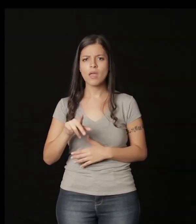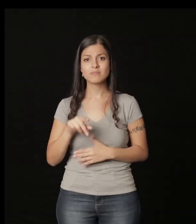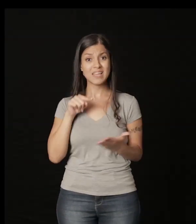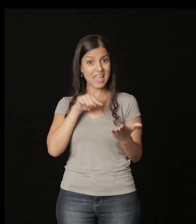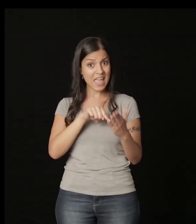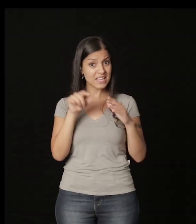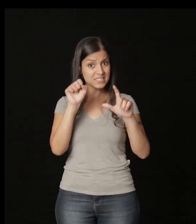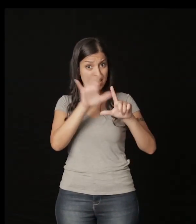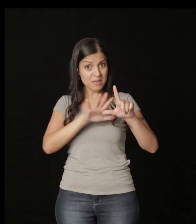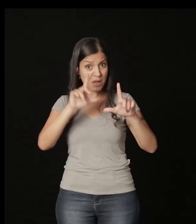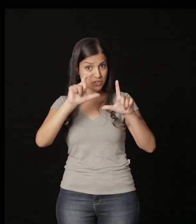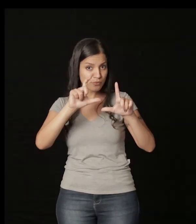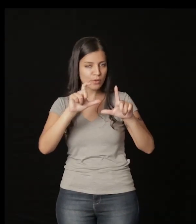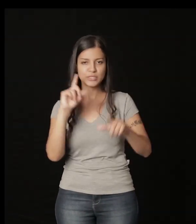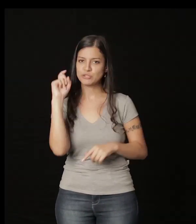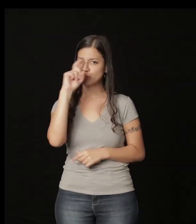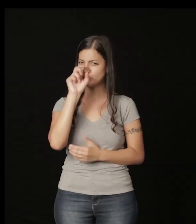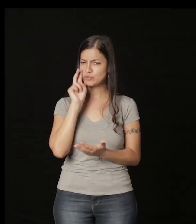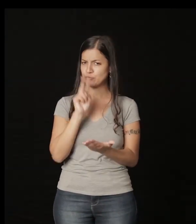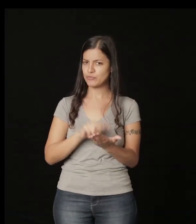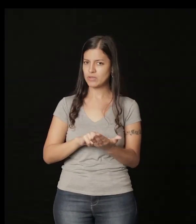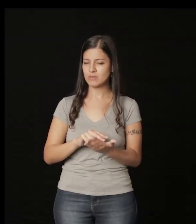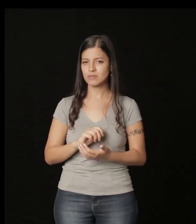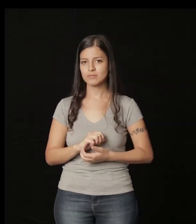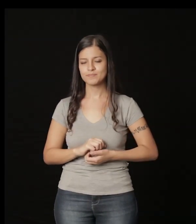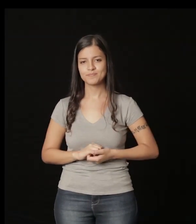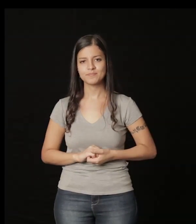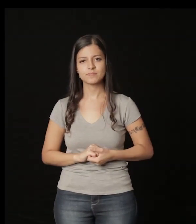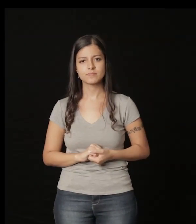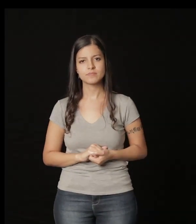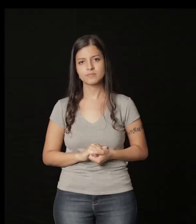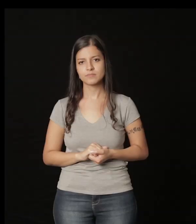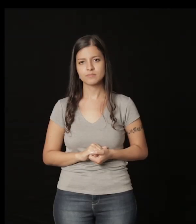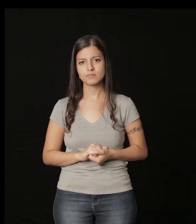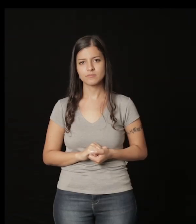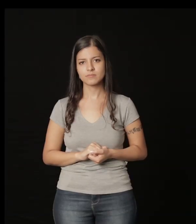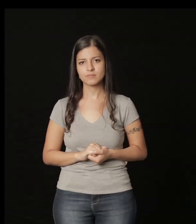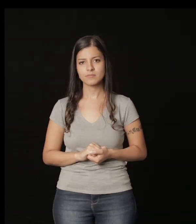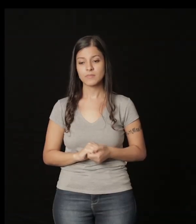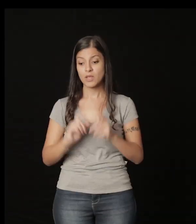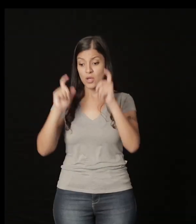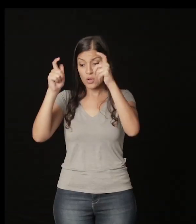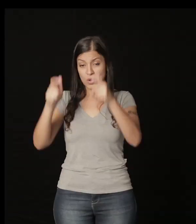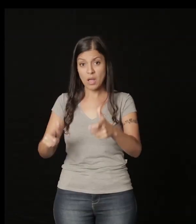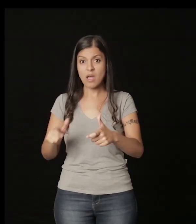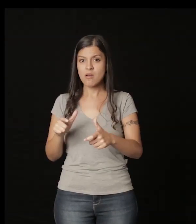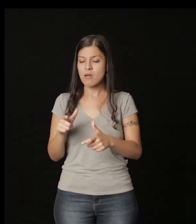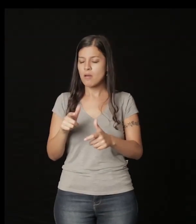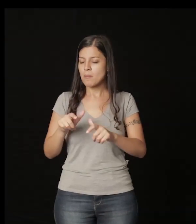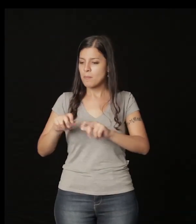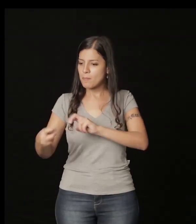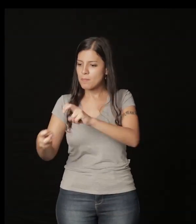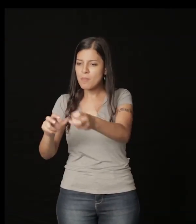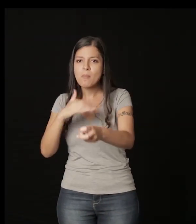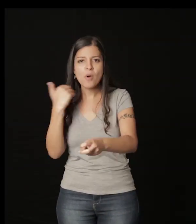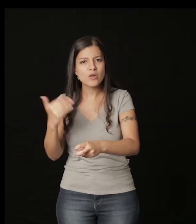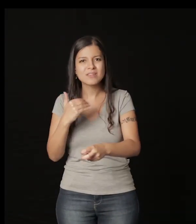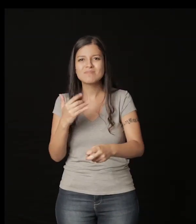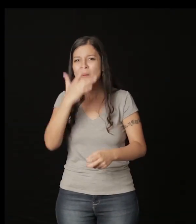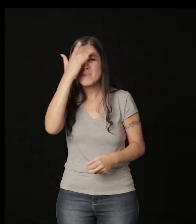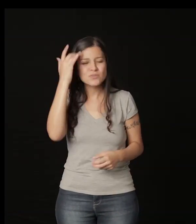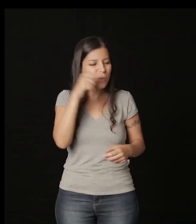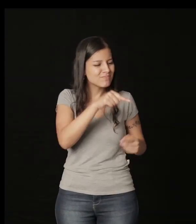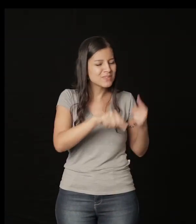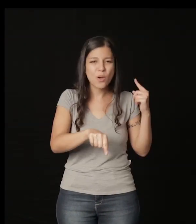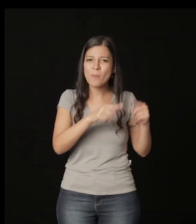of images are quite difficult to get hold of and to see. And people, they don't fit into the narrative of the Holocaust. So you would